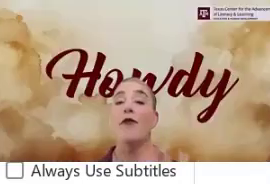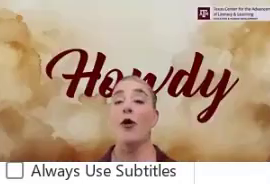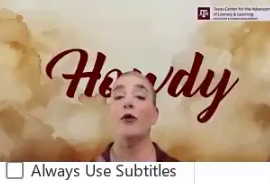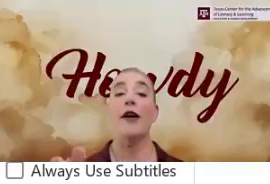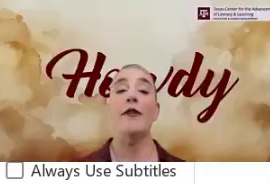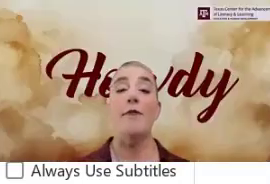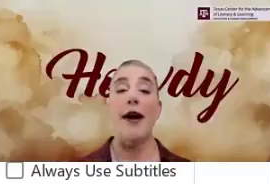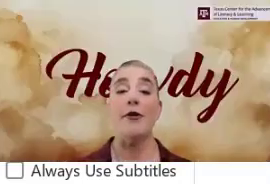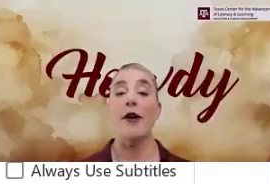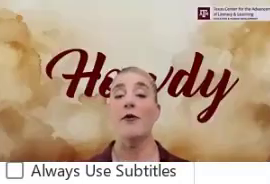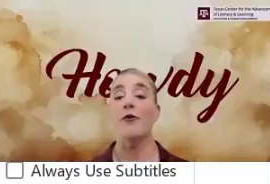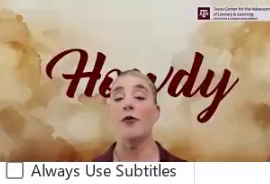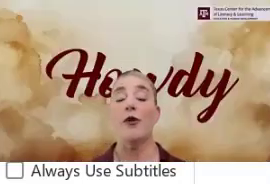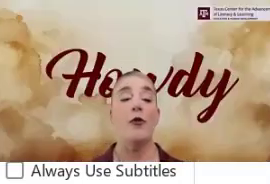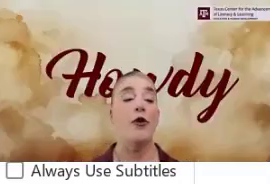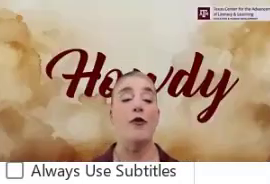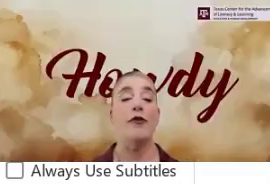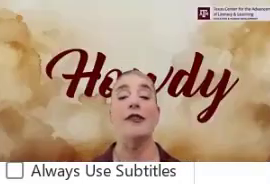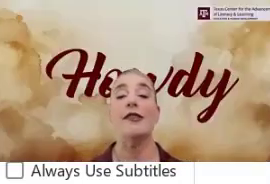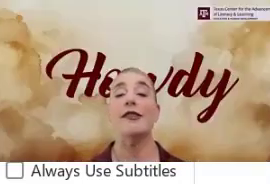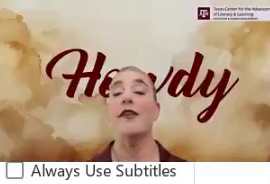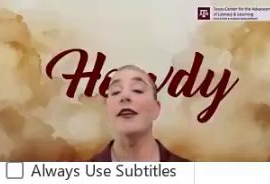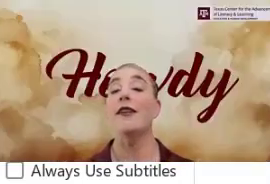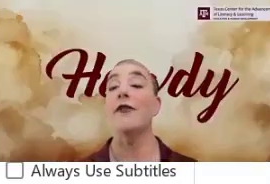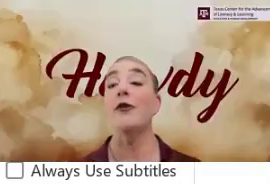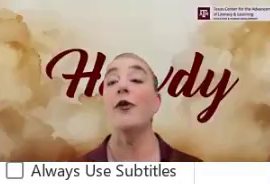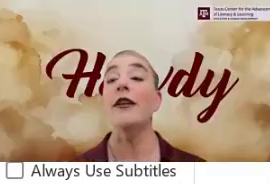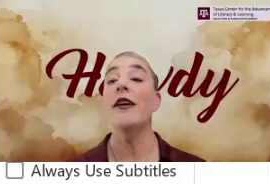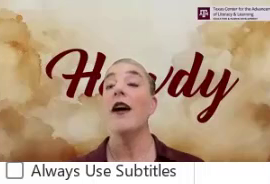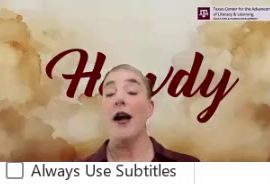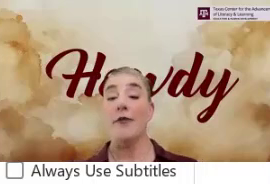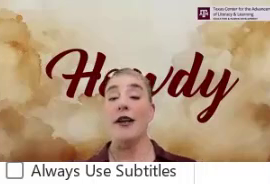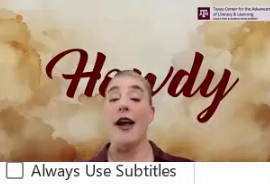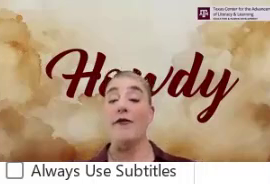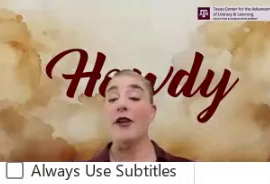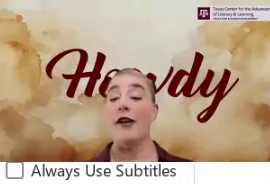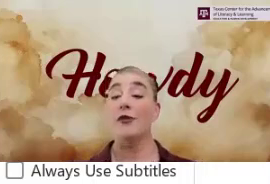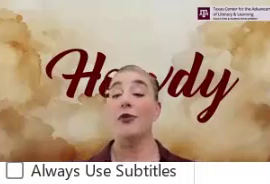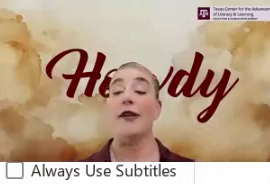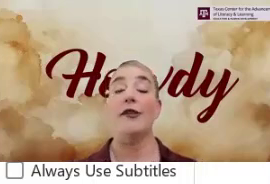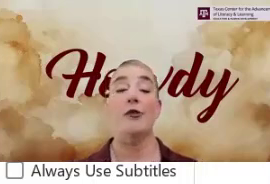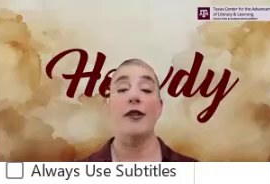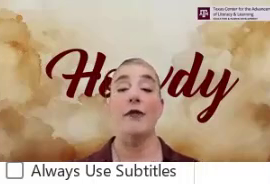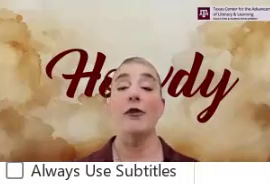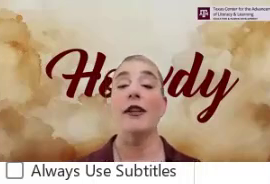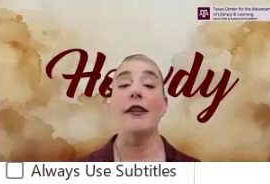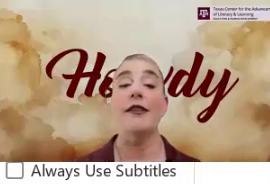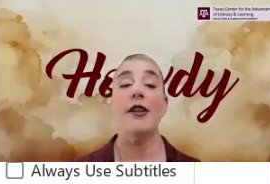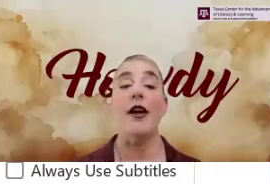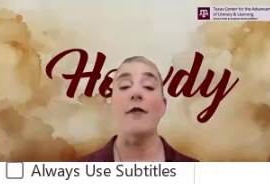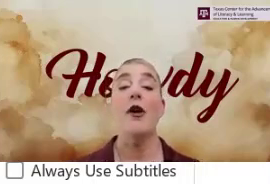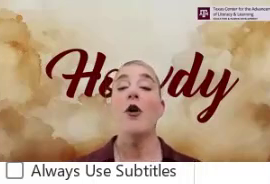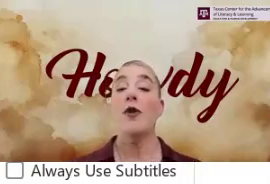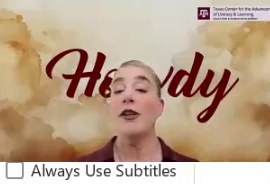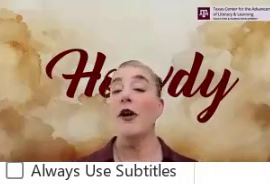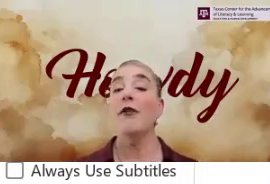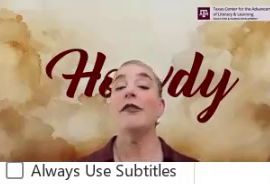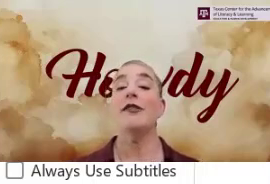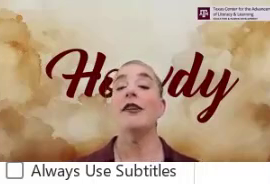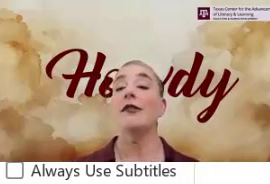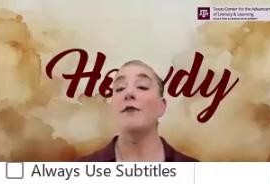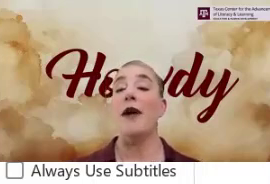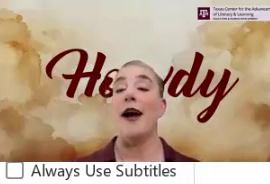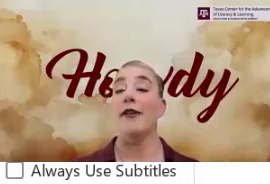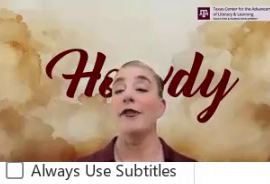talked about foreground and background. Well, we won't go over these because I've got another one I'm going to have you guys practice with. I'm looking at the time. We